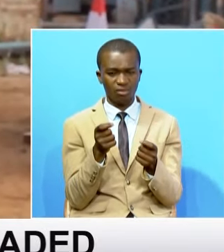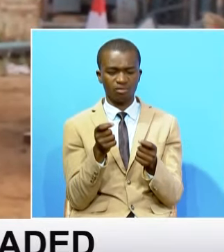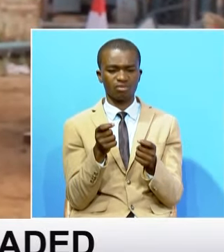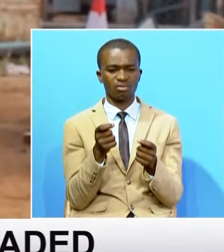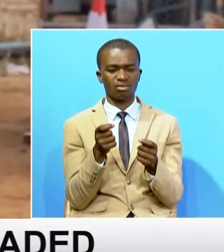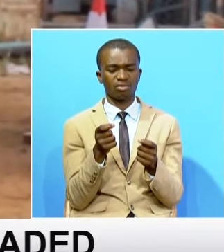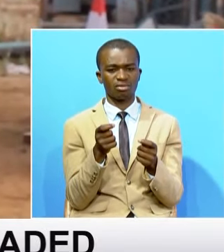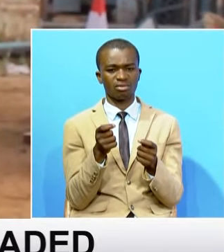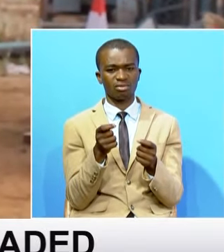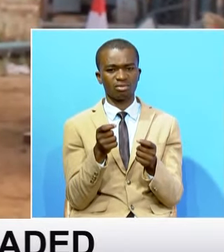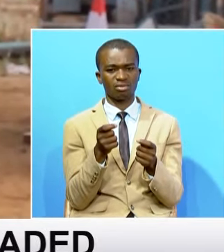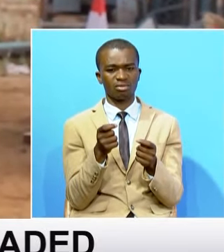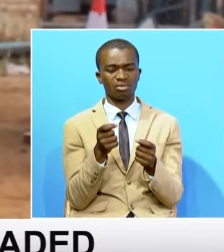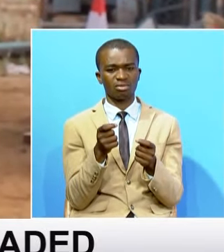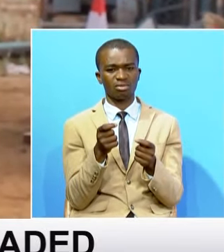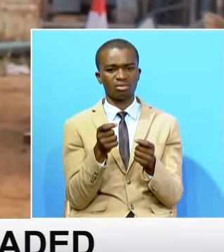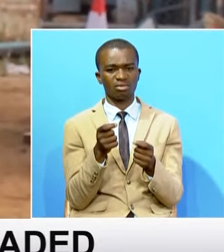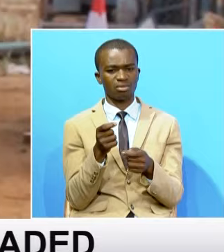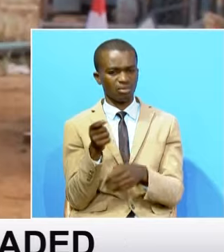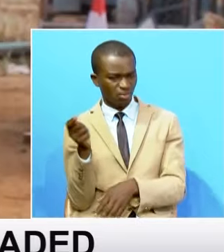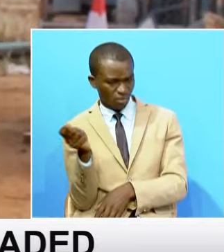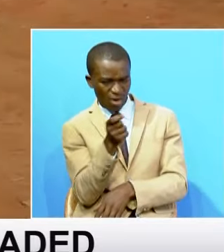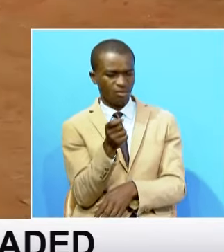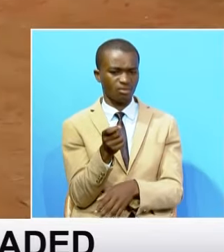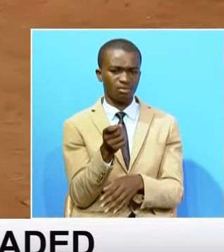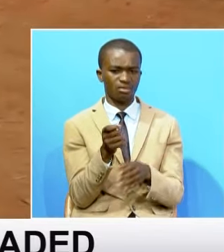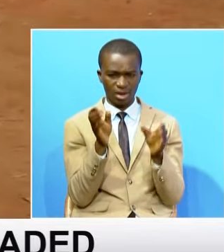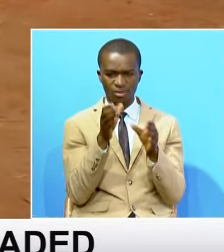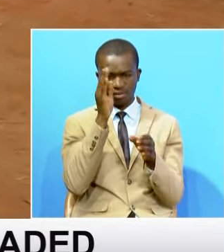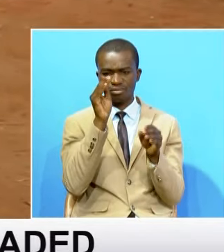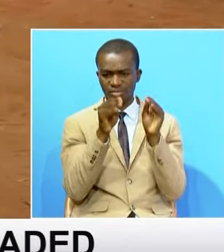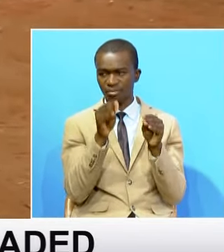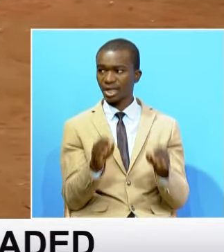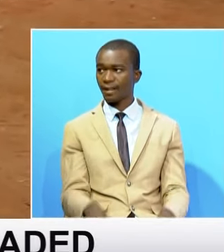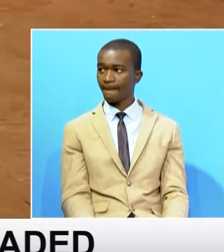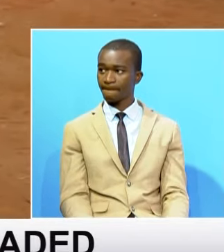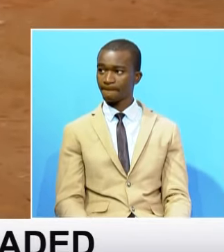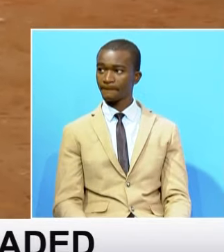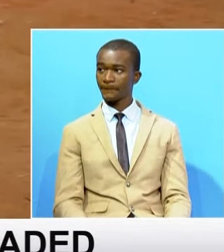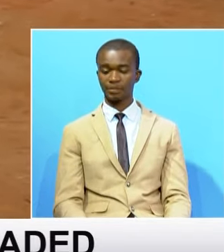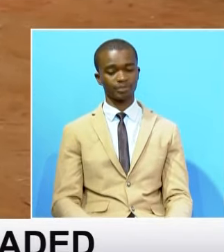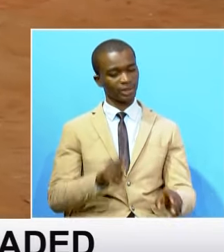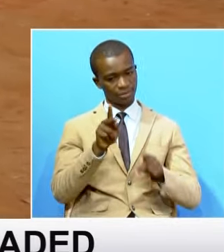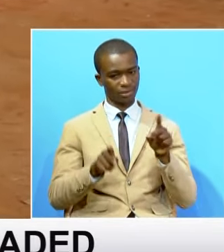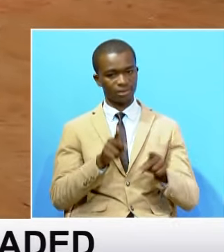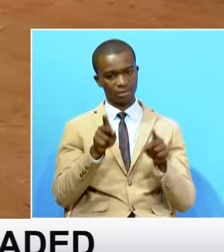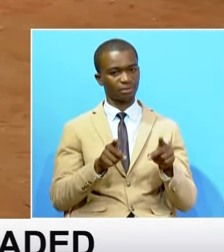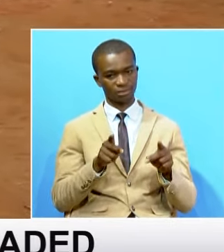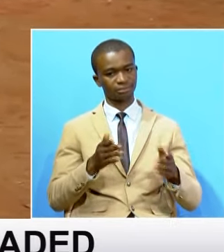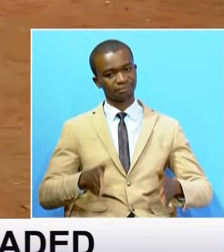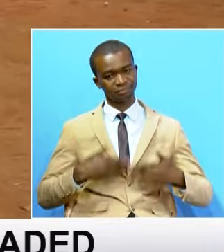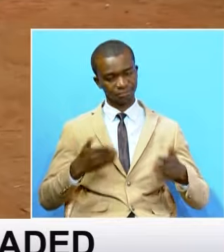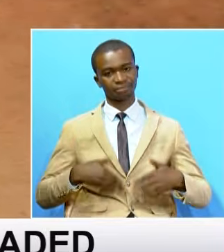from here without passing through town, but be able to reach Margaret. Meanwhile, the development has cheered the